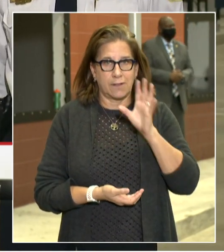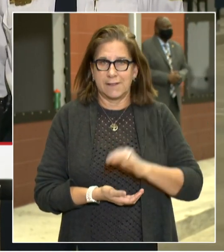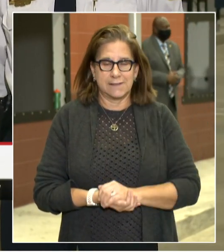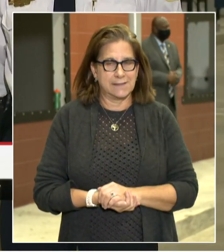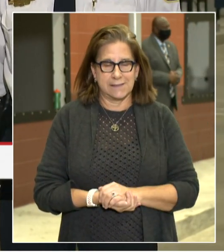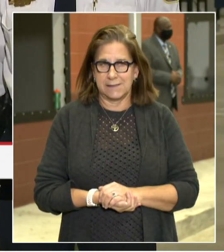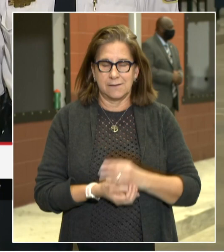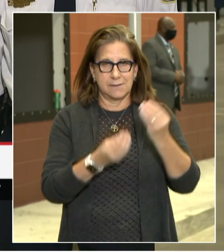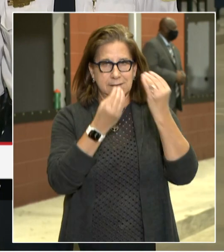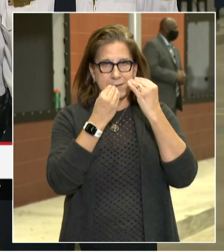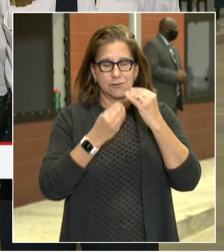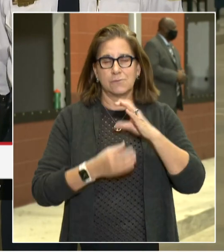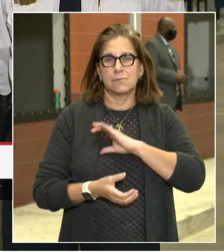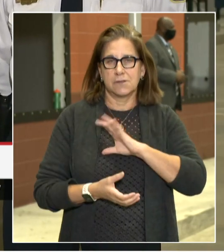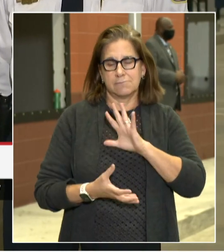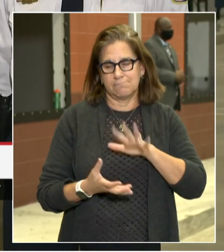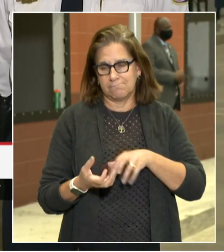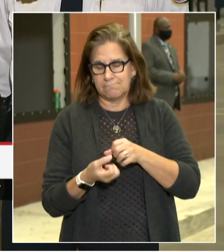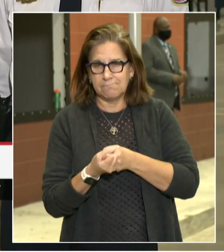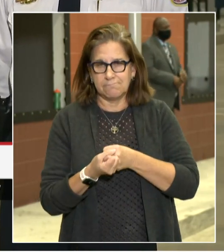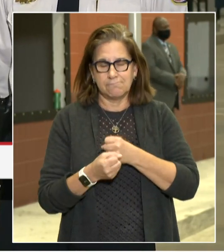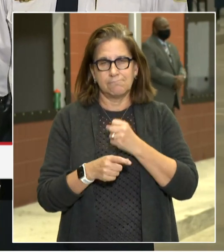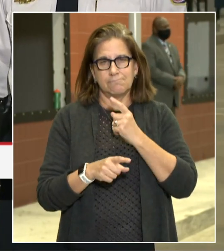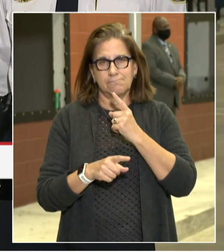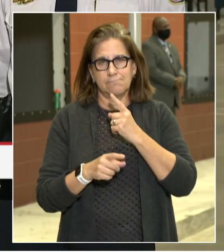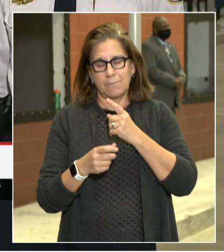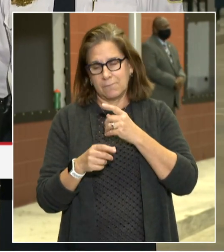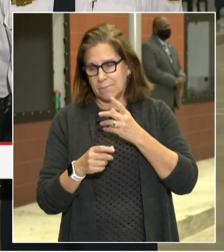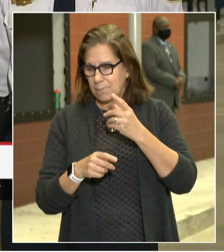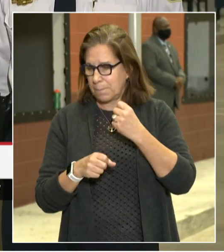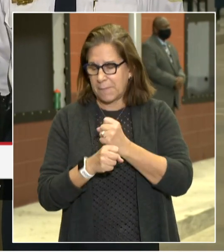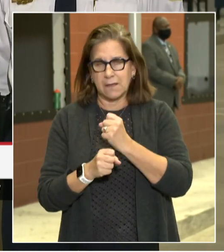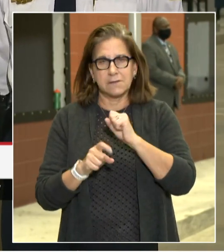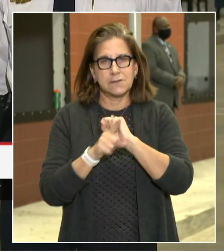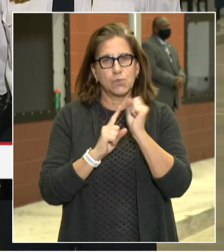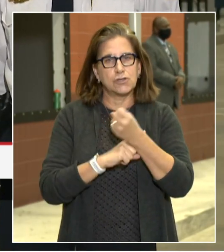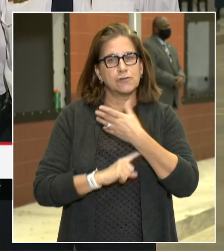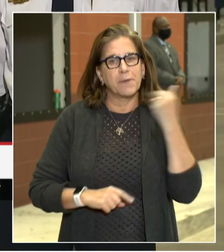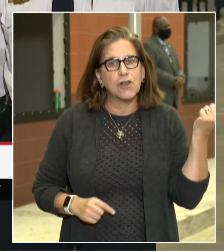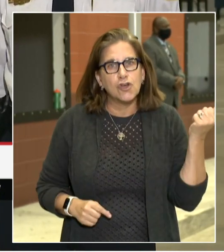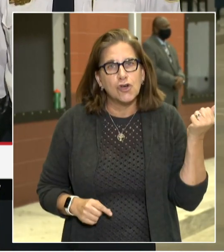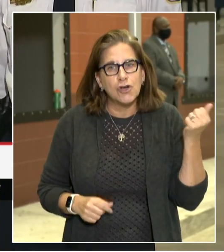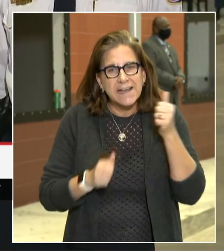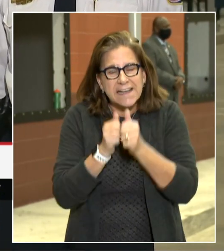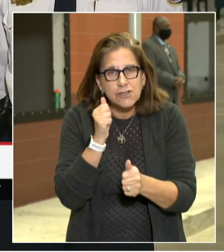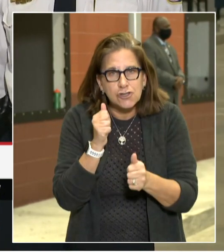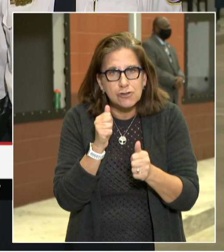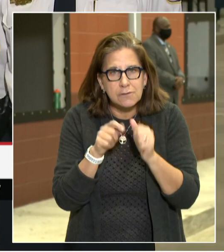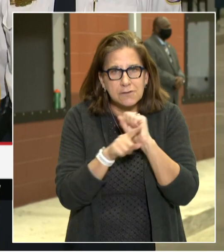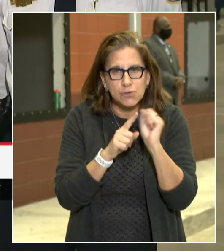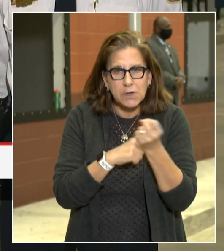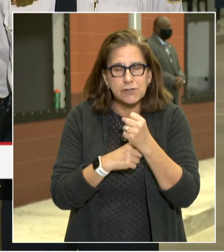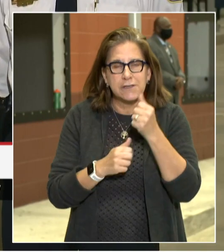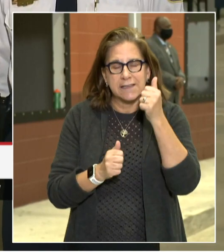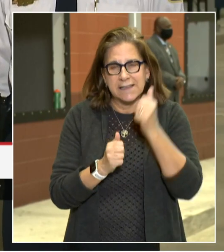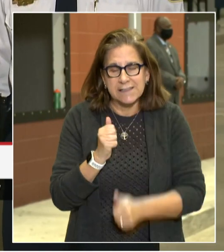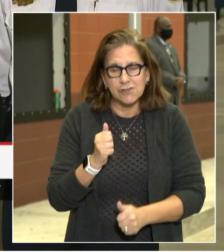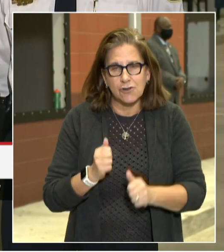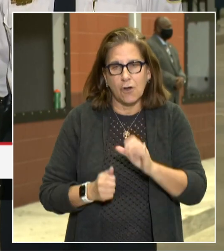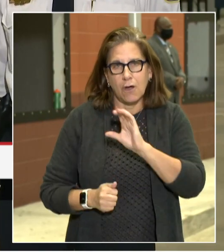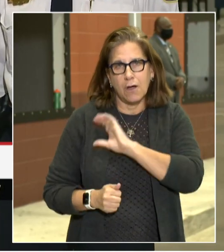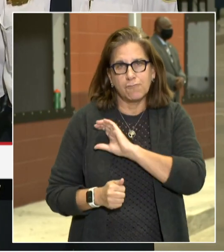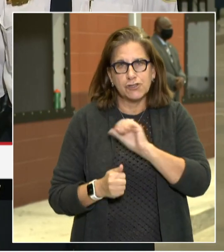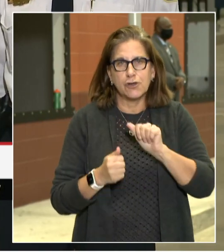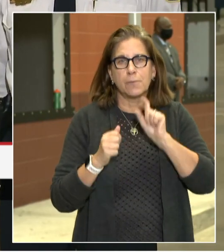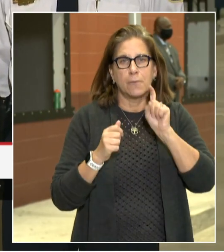is that all of the situations that the officers go into, they aren't black and white. They aren't one size